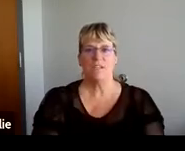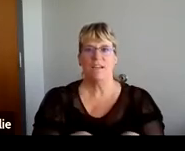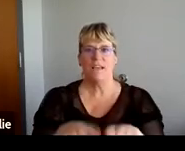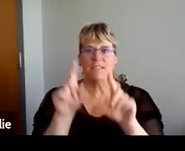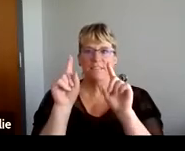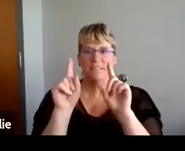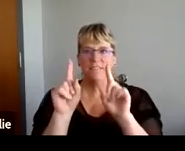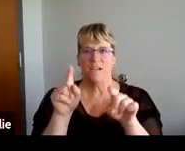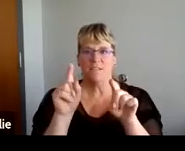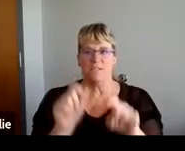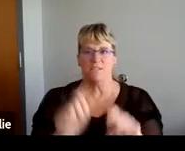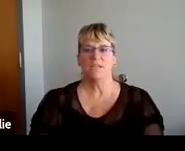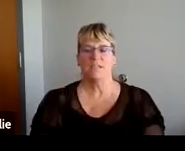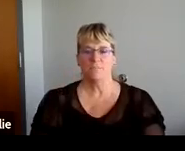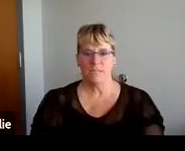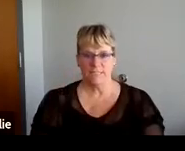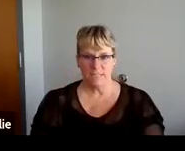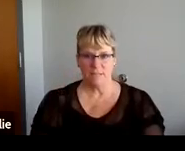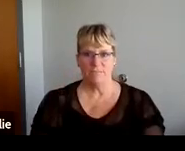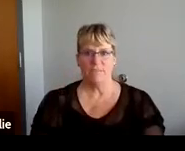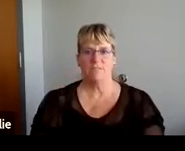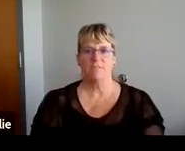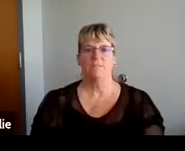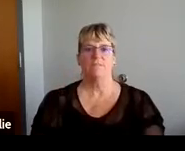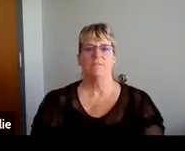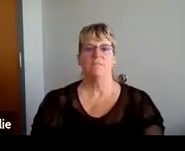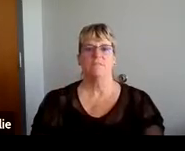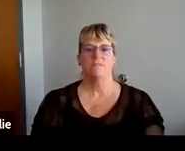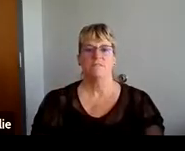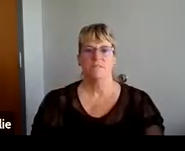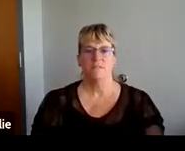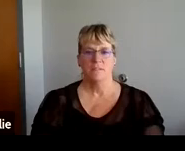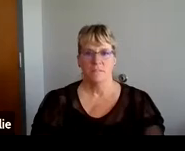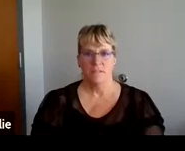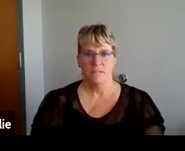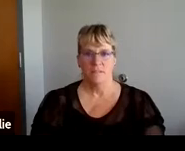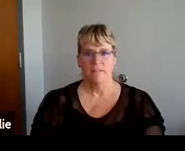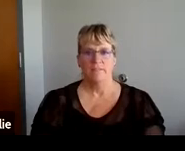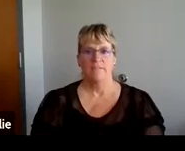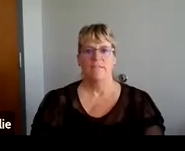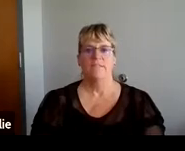whole screen and I can see Doctor and myself. Okay.